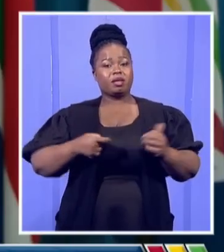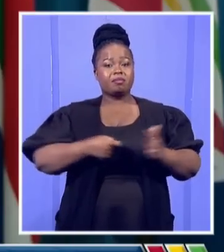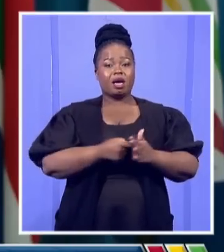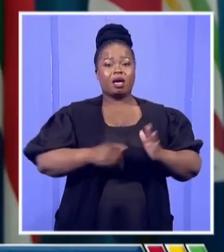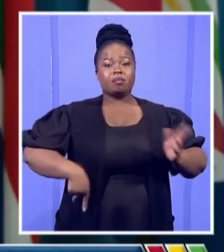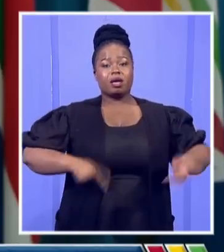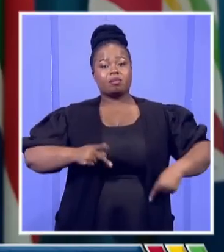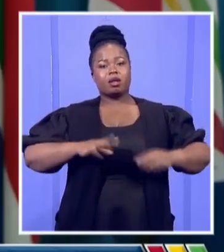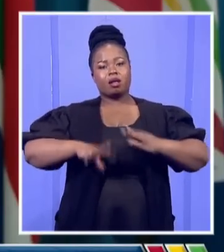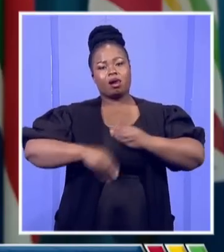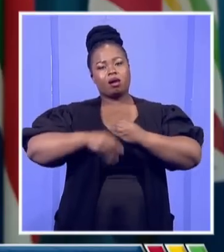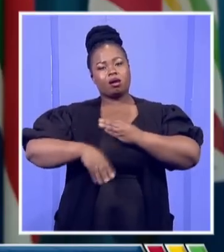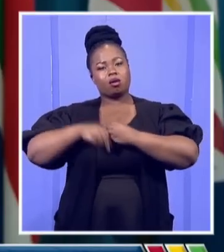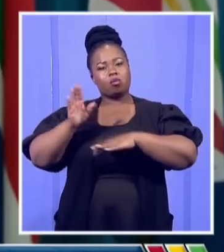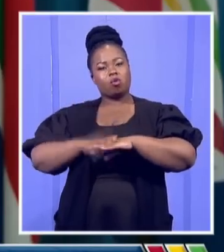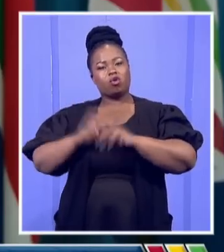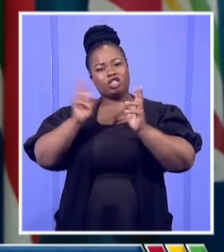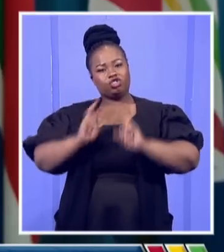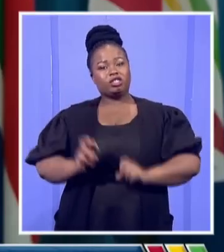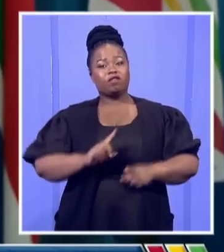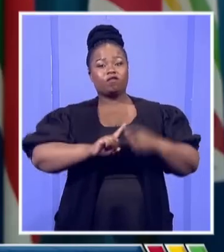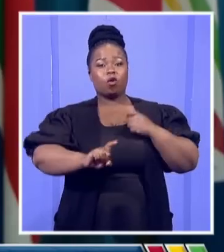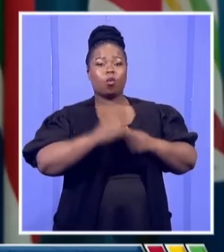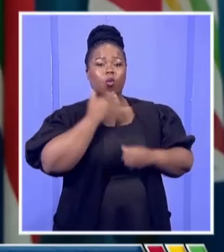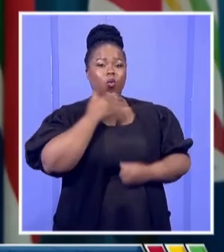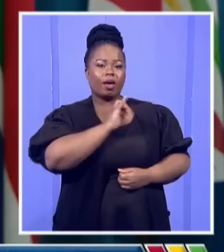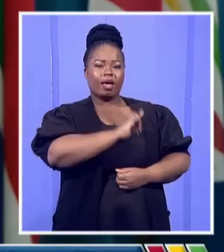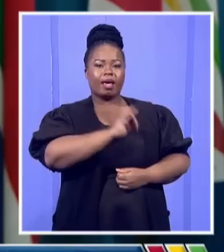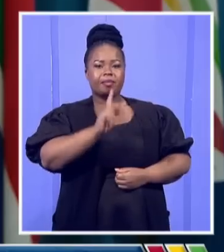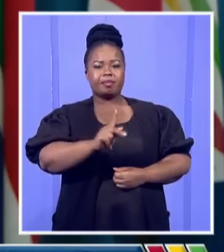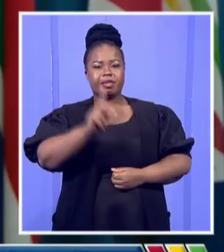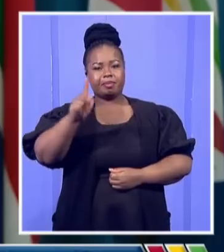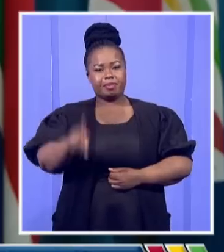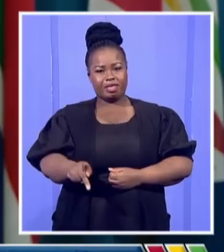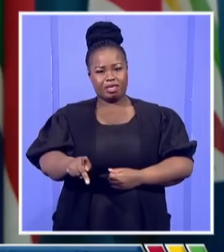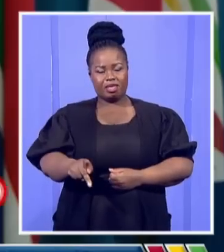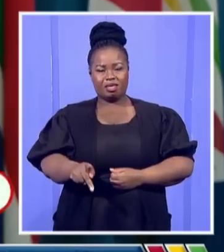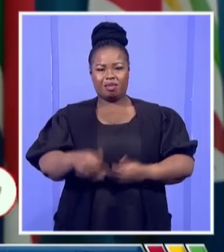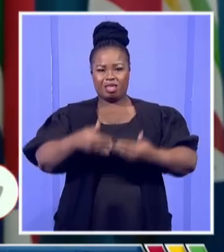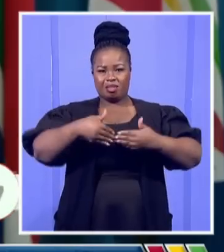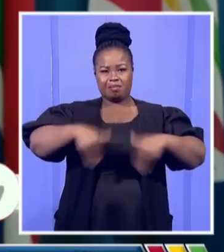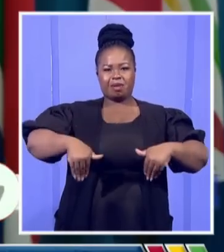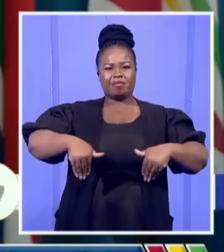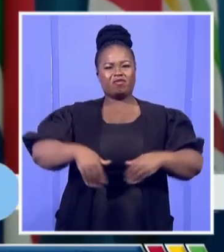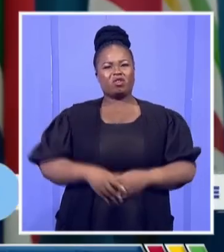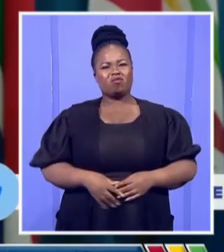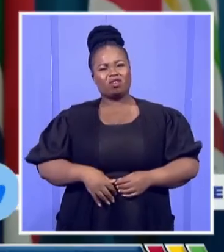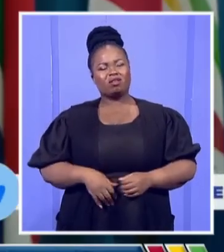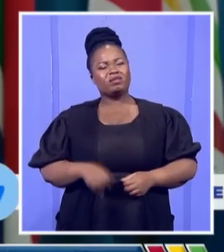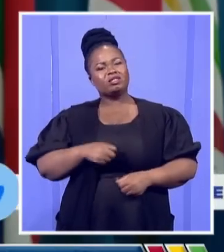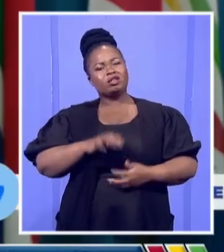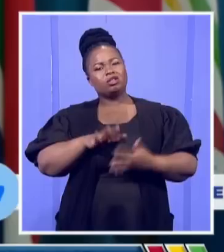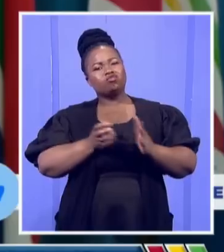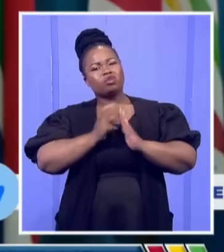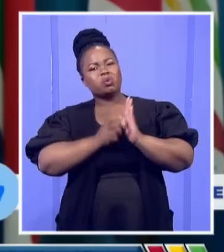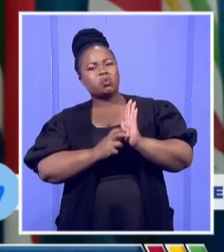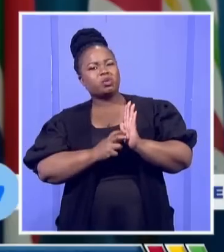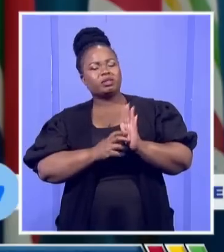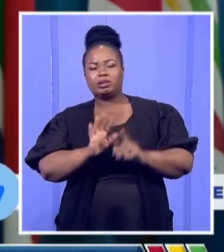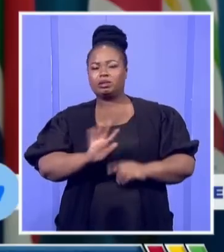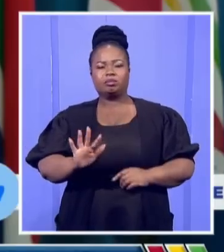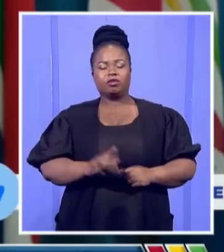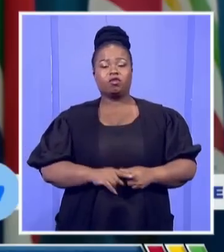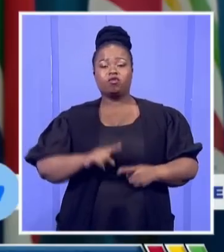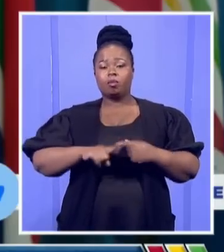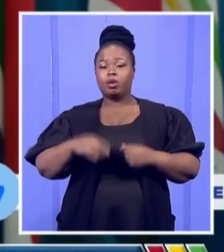additional electricity from independent producers, free from the stifling regulations imposed by the likes